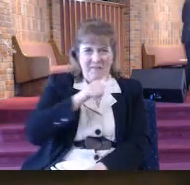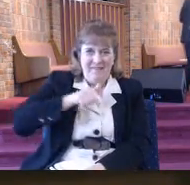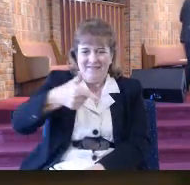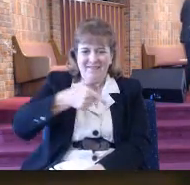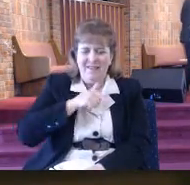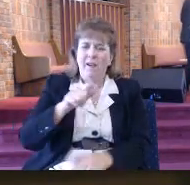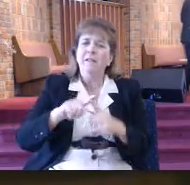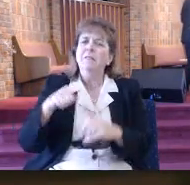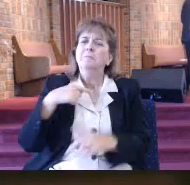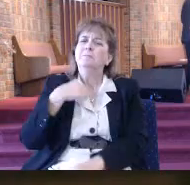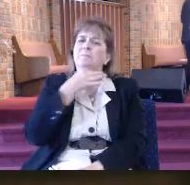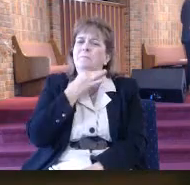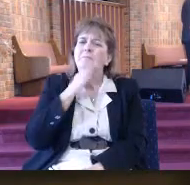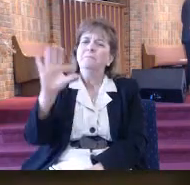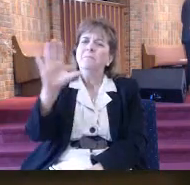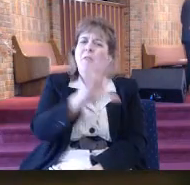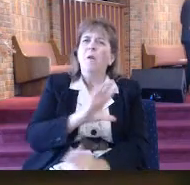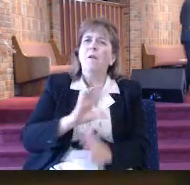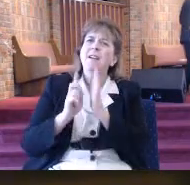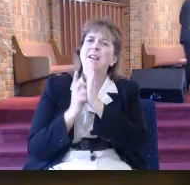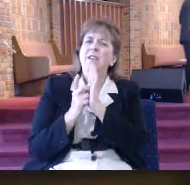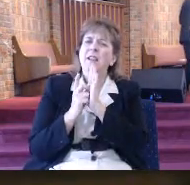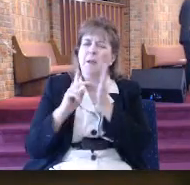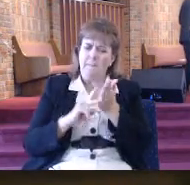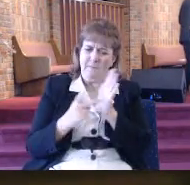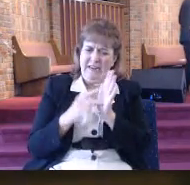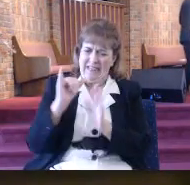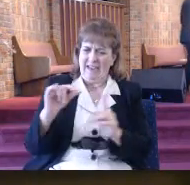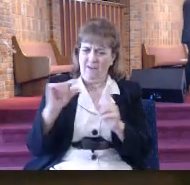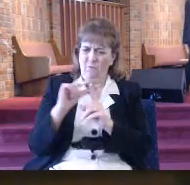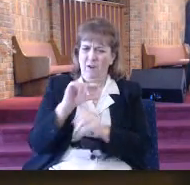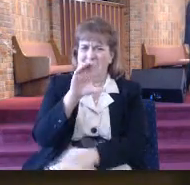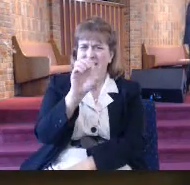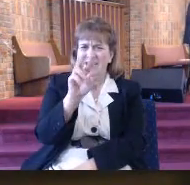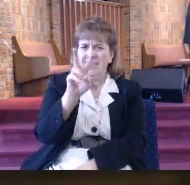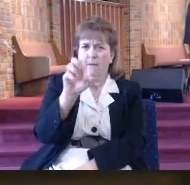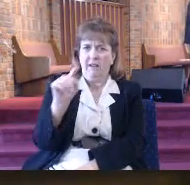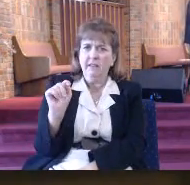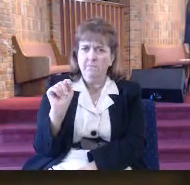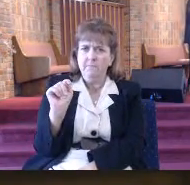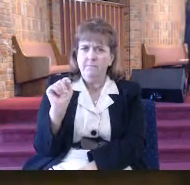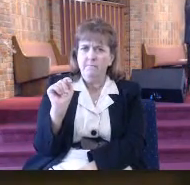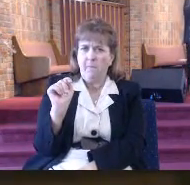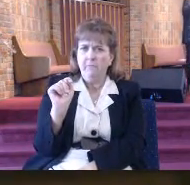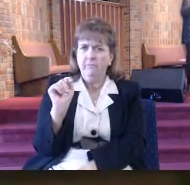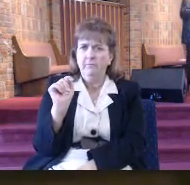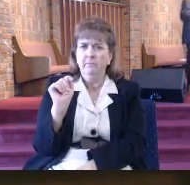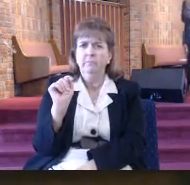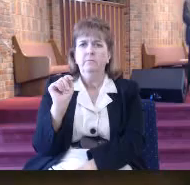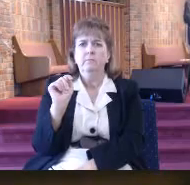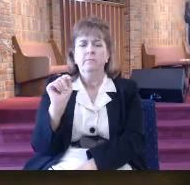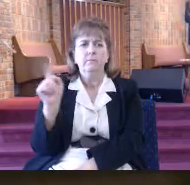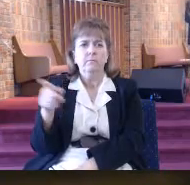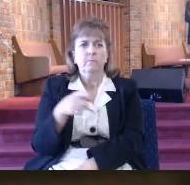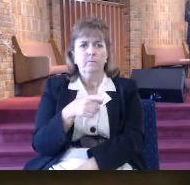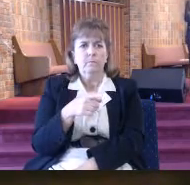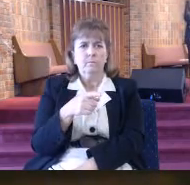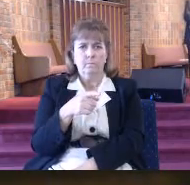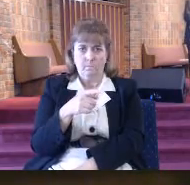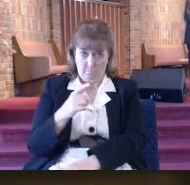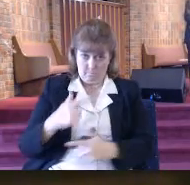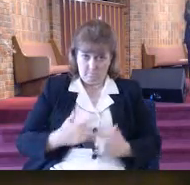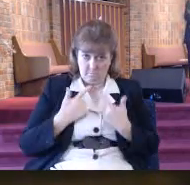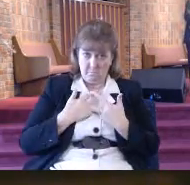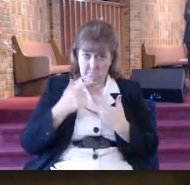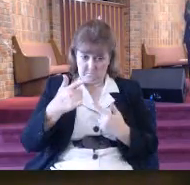you define that term, covetousness? Is that something that you have an issue with? Is it in your